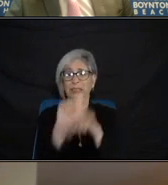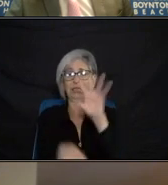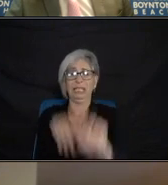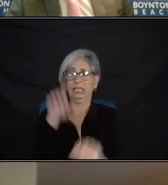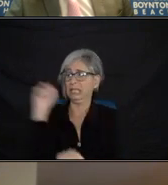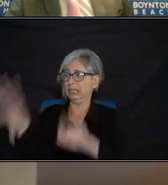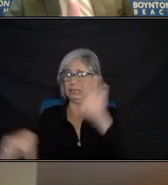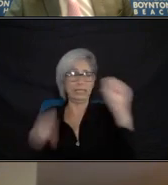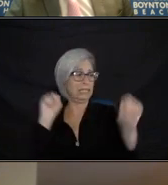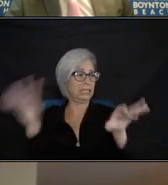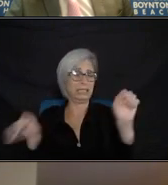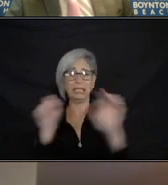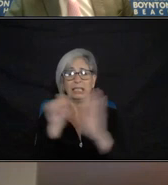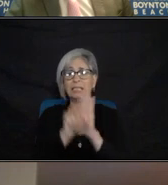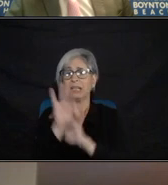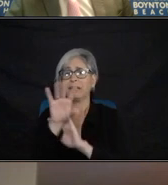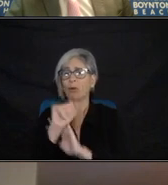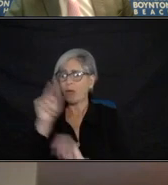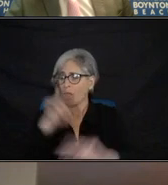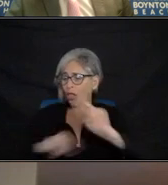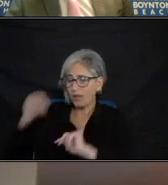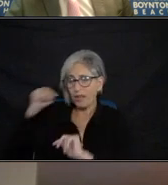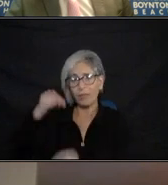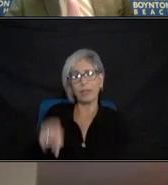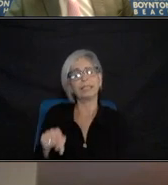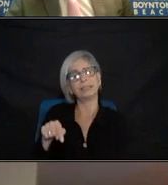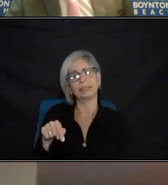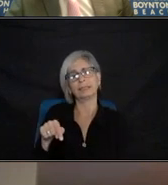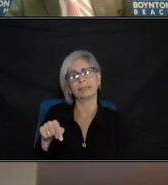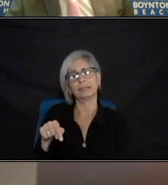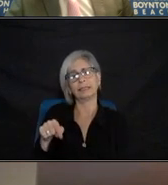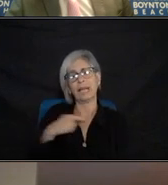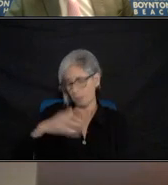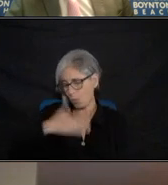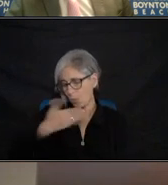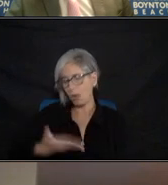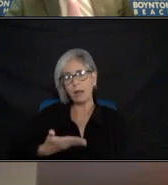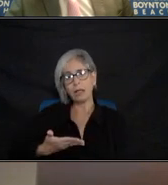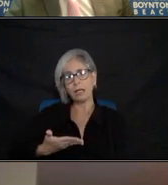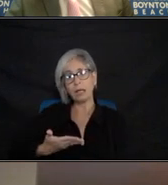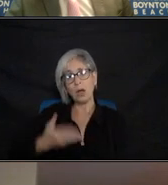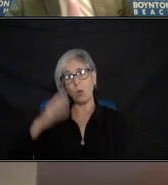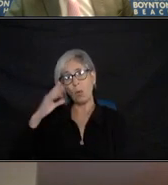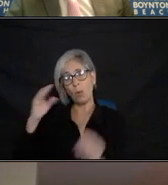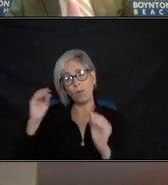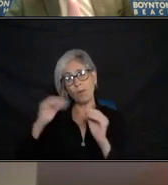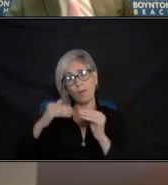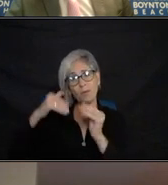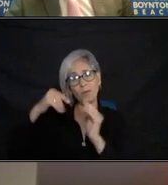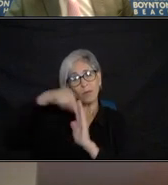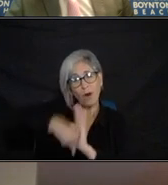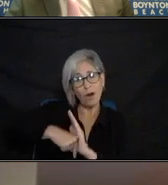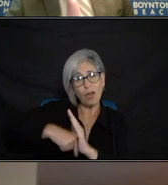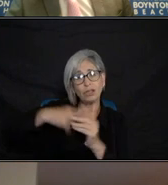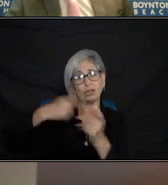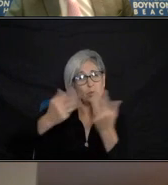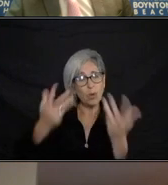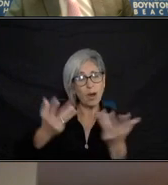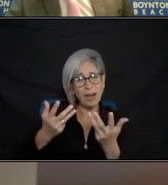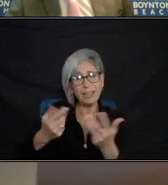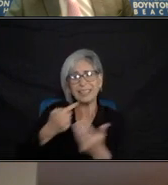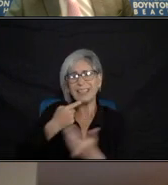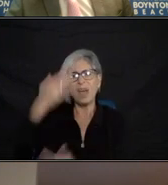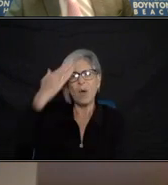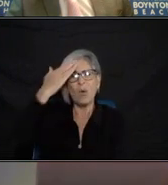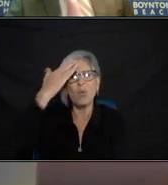in the state of Florida to take a look at this. And I'm willing to go even one step further and say, why